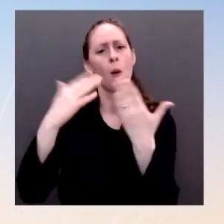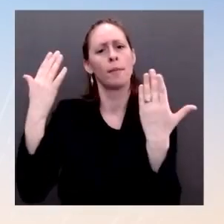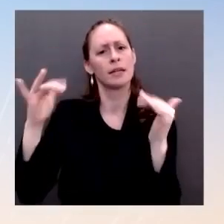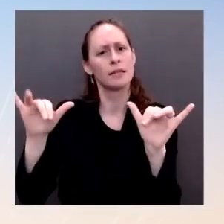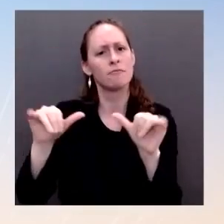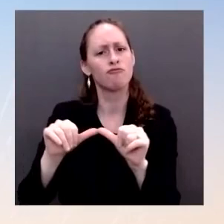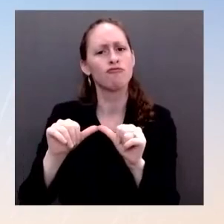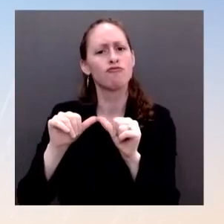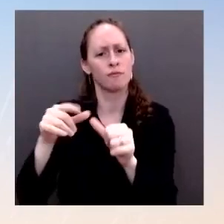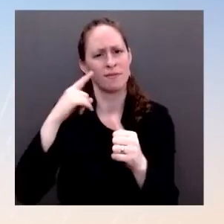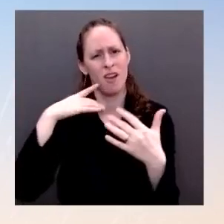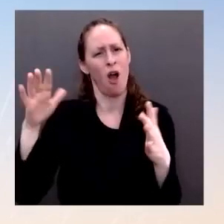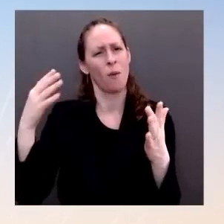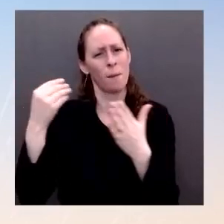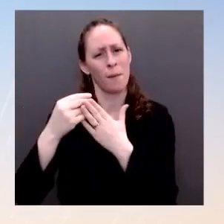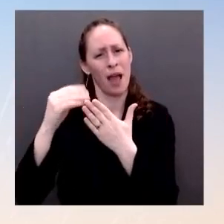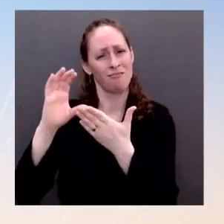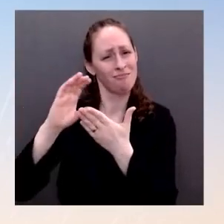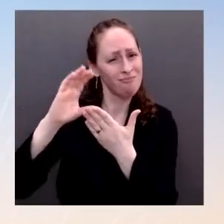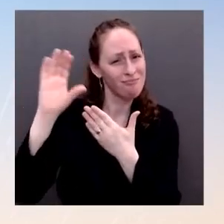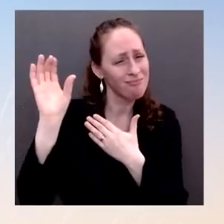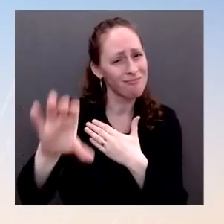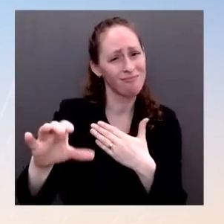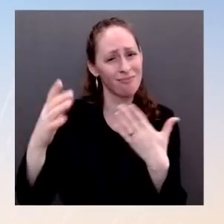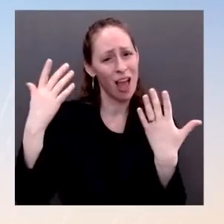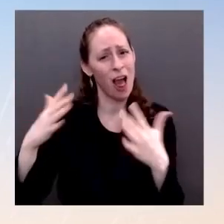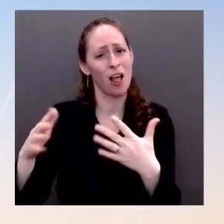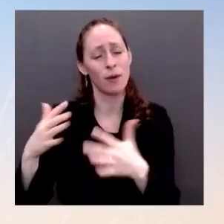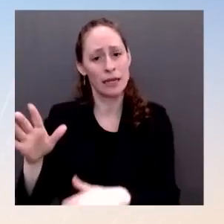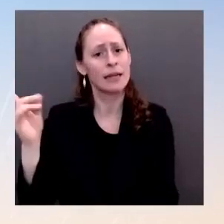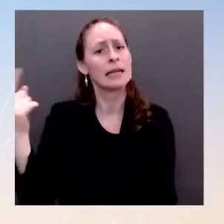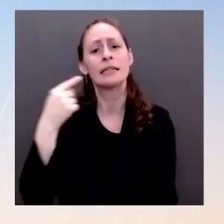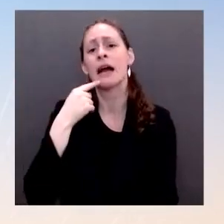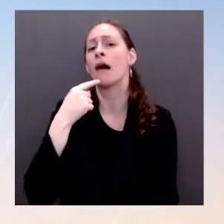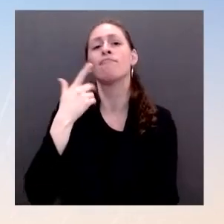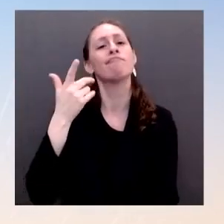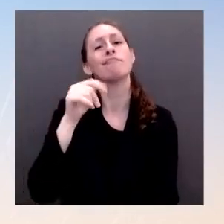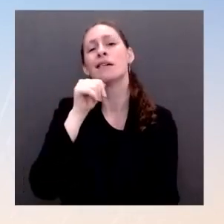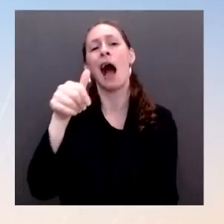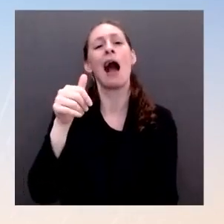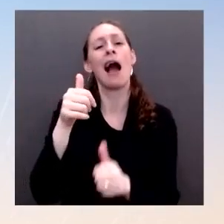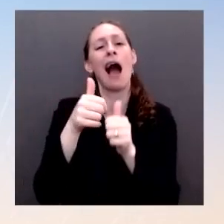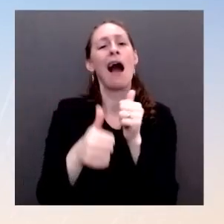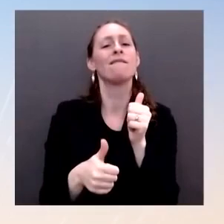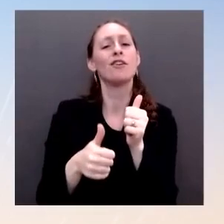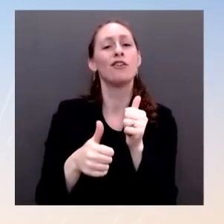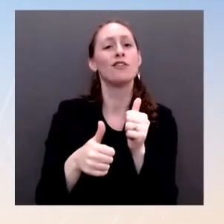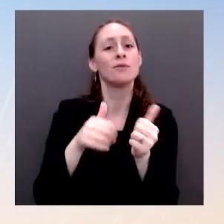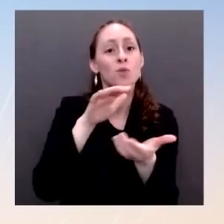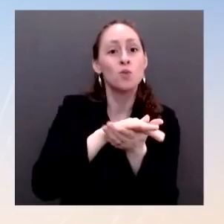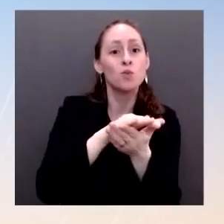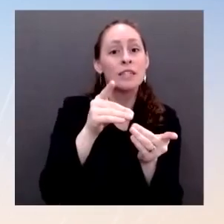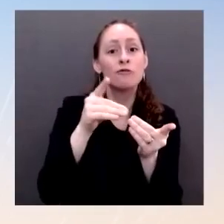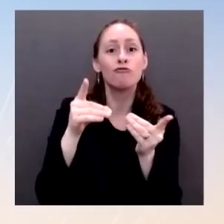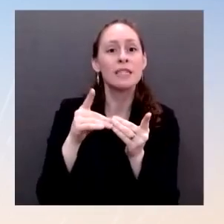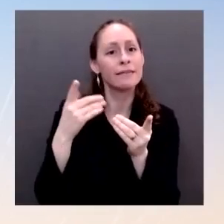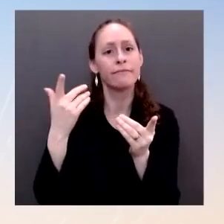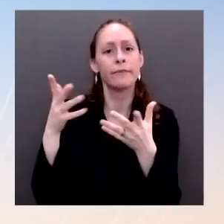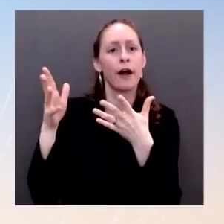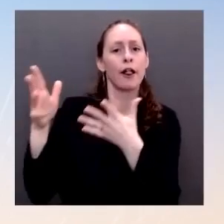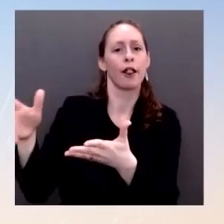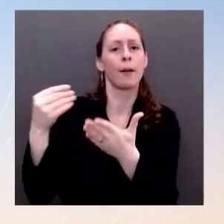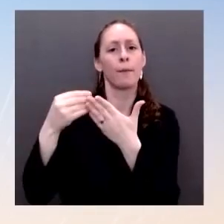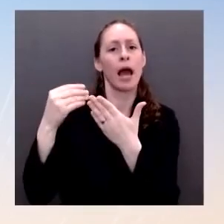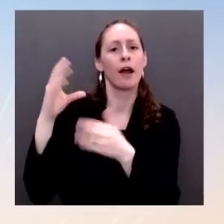used it as well as it should be used. What states or school districts is he referring to there? Because he's talked about this now twice in the last couple of